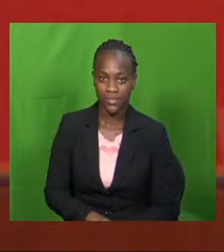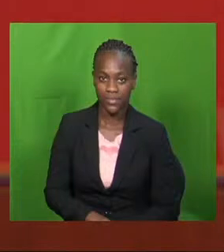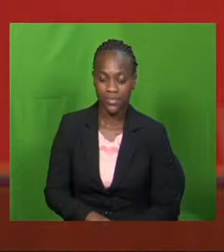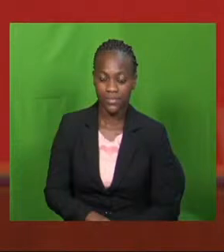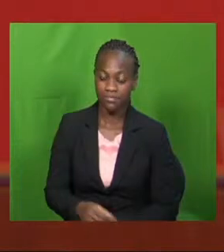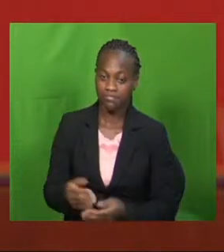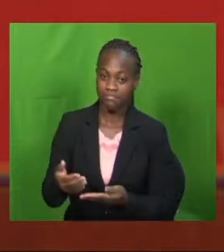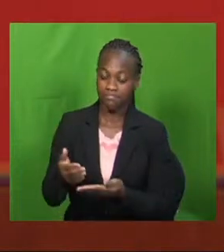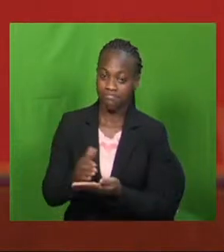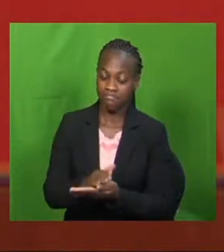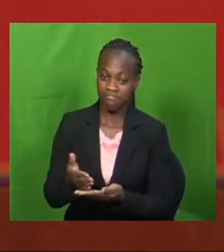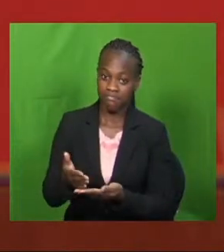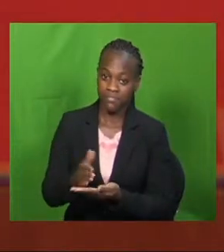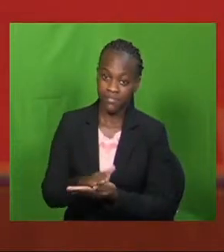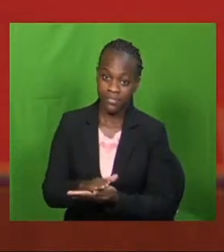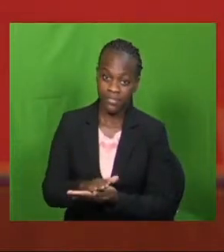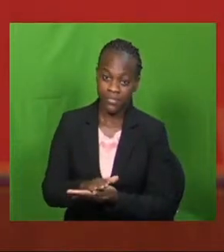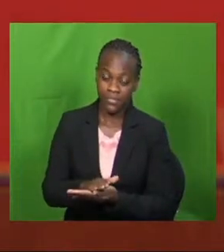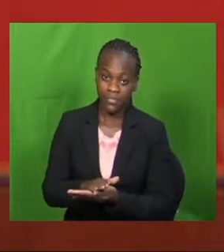Page